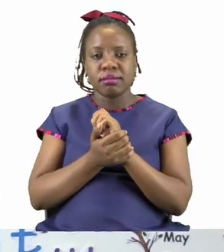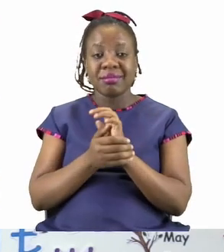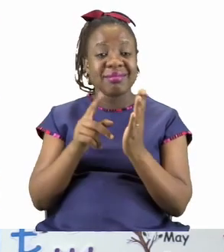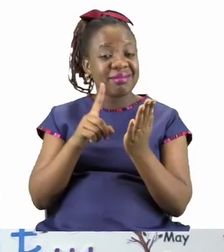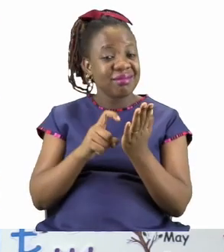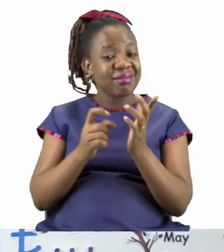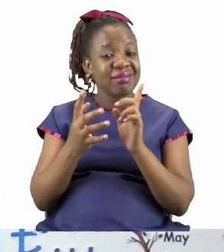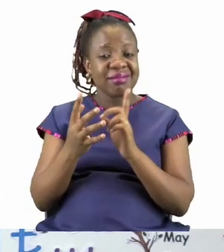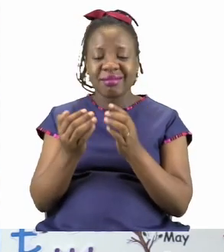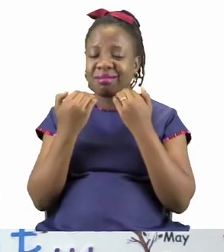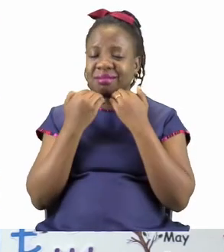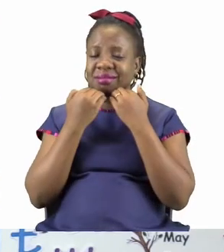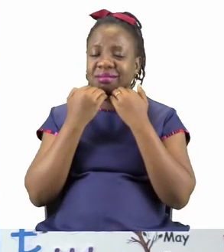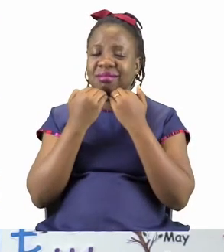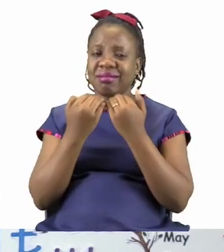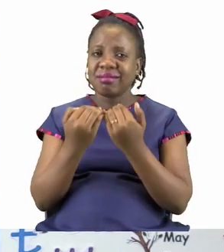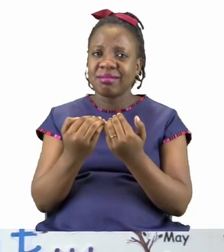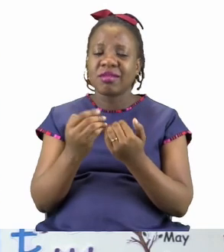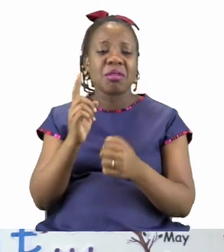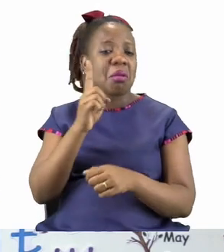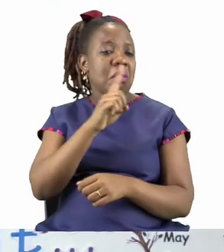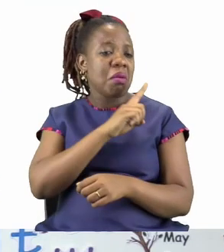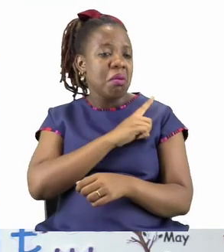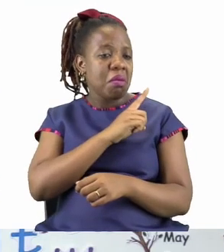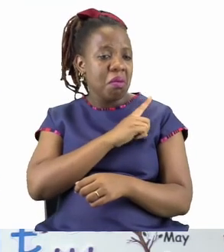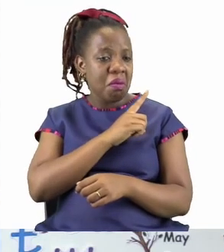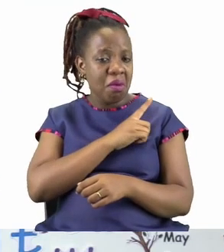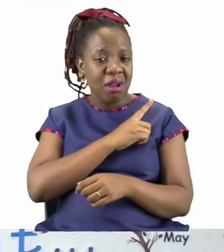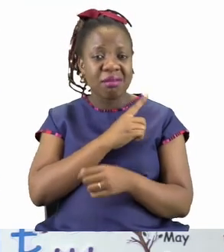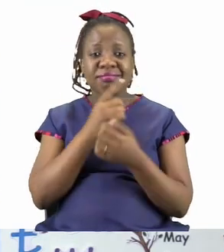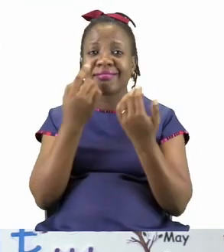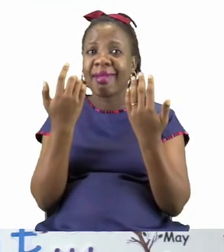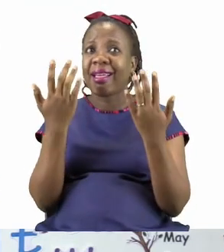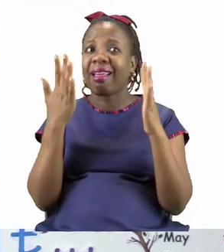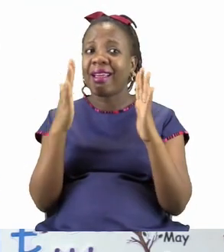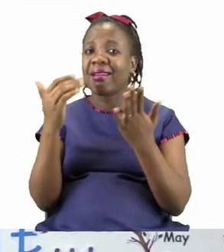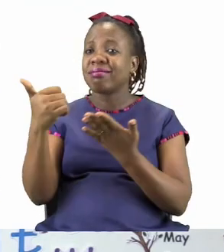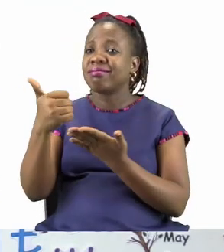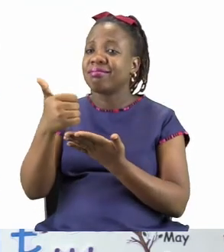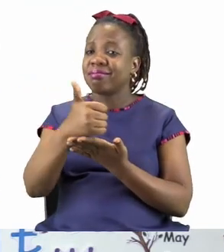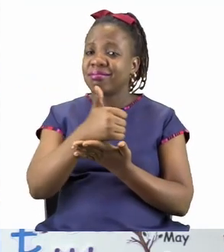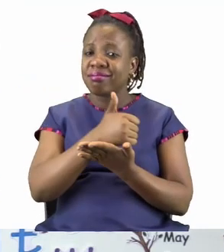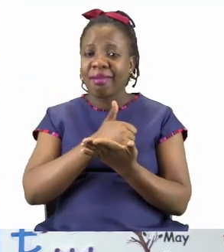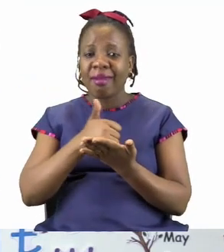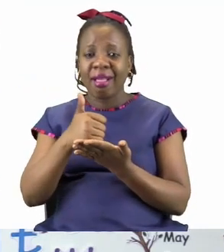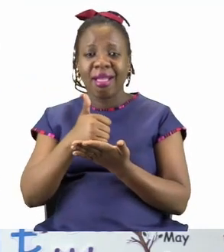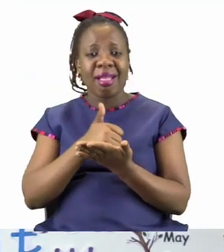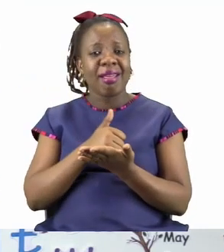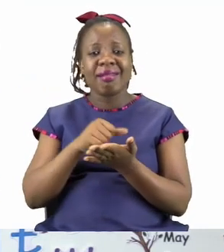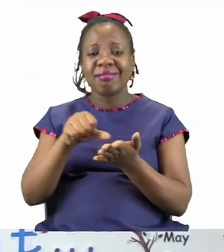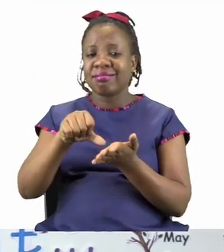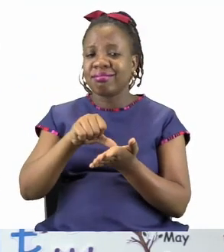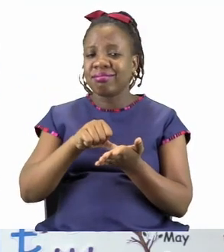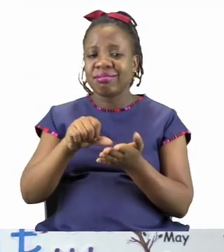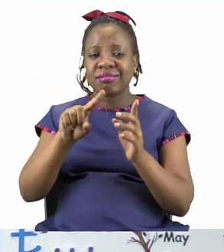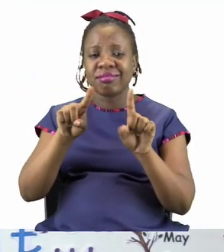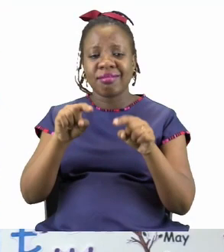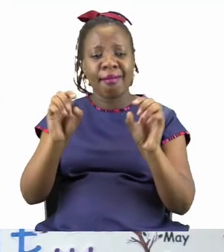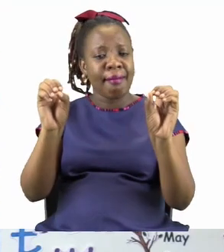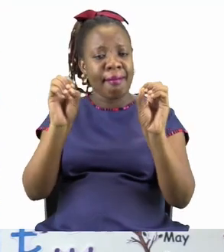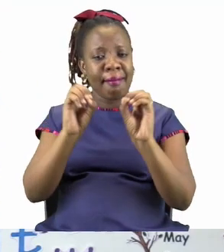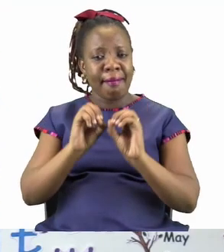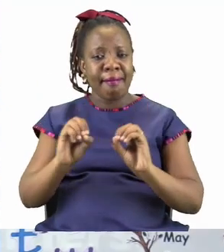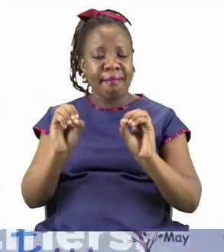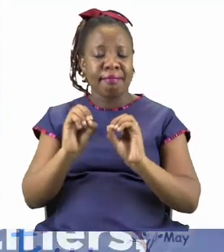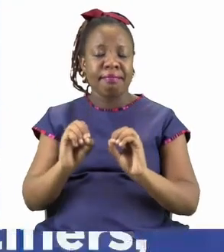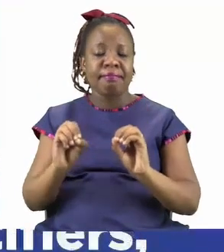important, everyone, because it keeps our hands clean and free from germs. Now let's see what today's lesson